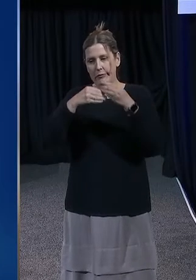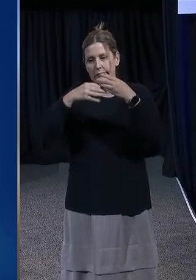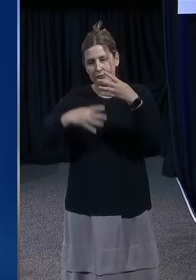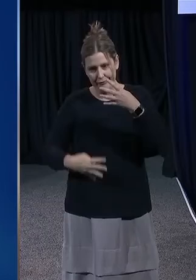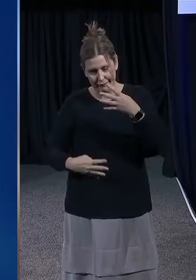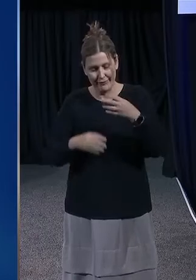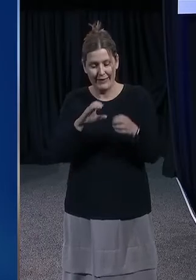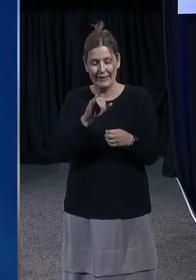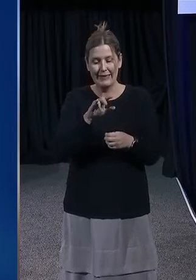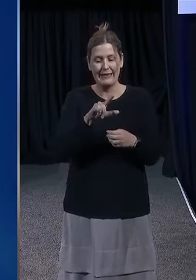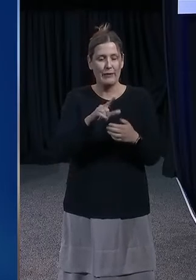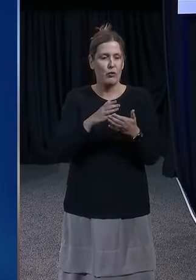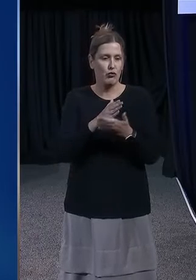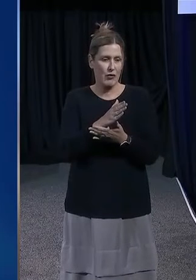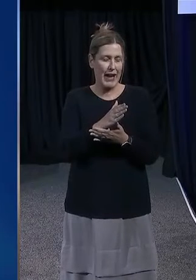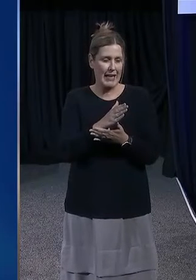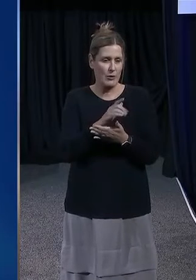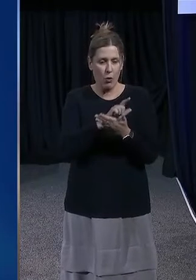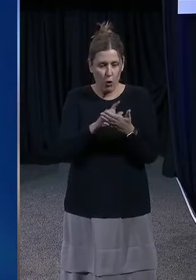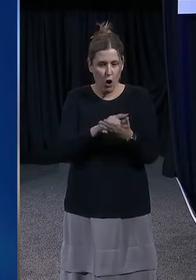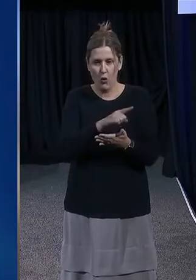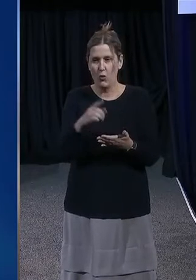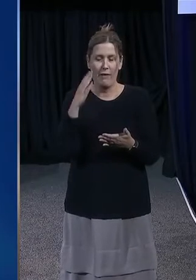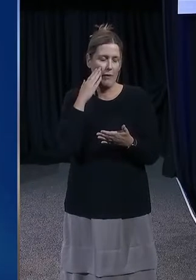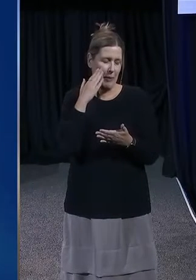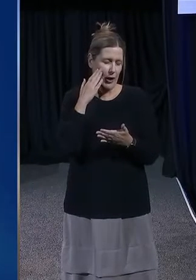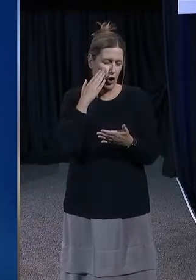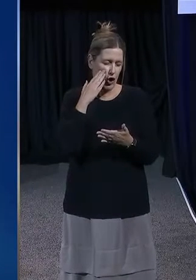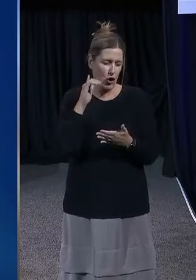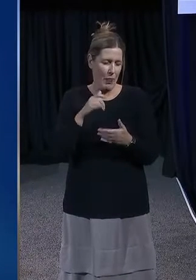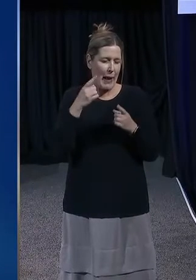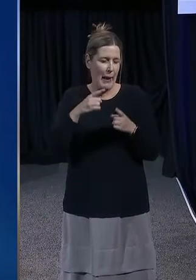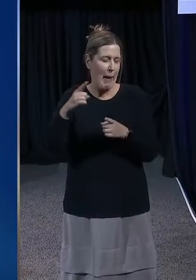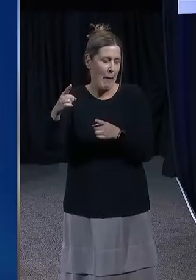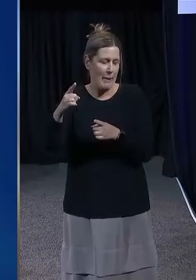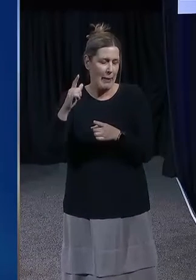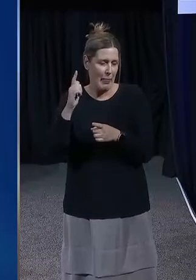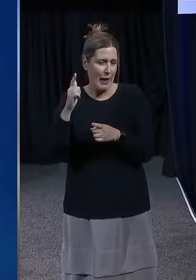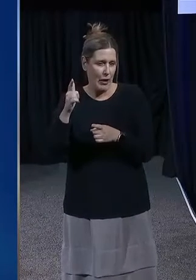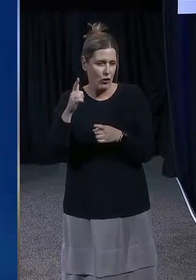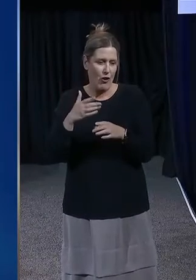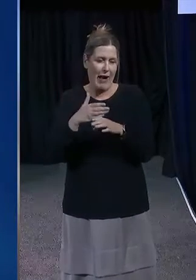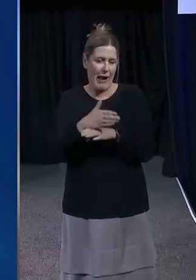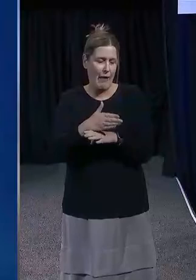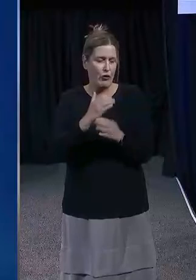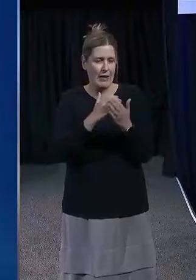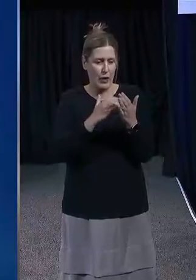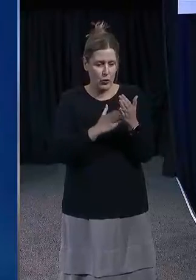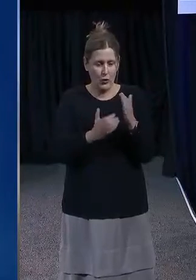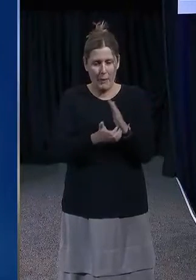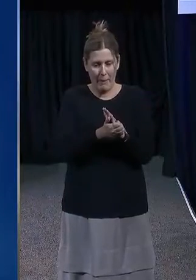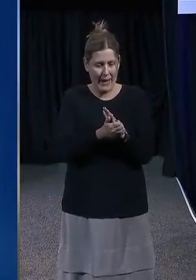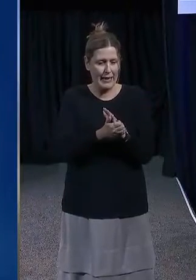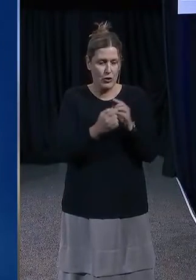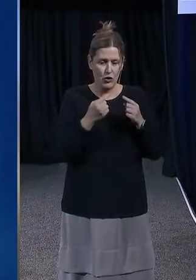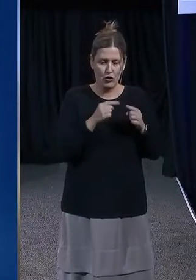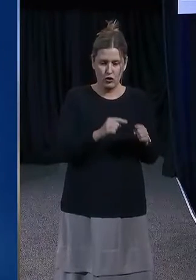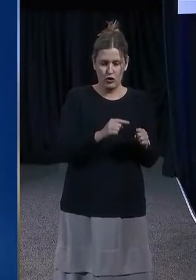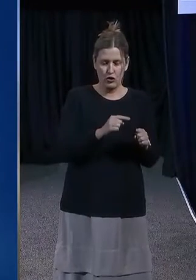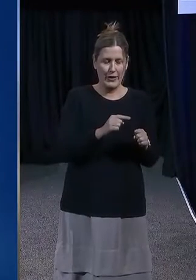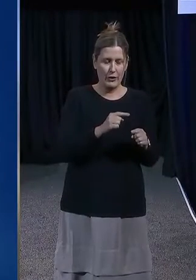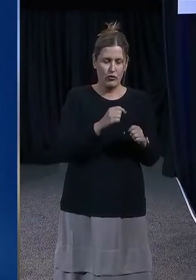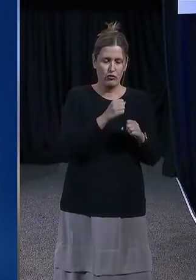rights legislation that you are familiar with that followed after the Constitution was amended during